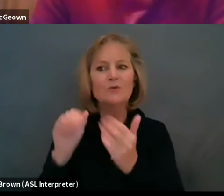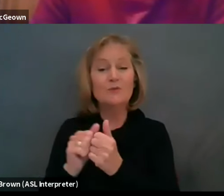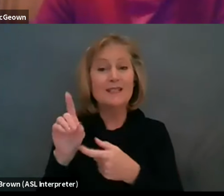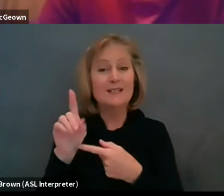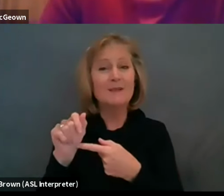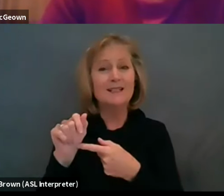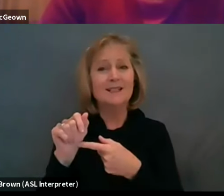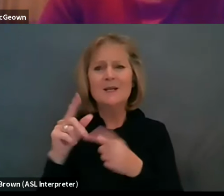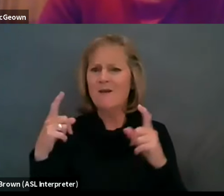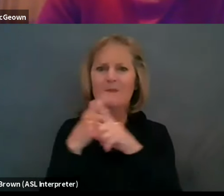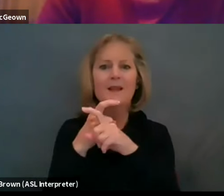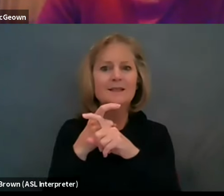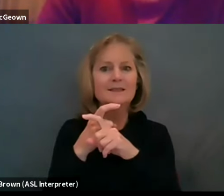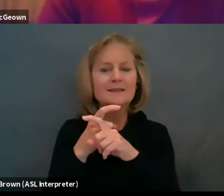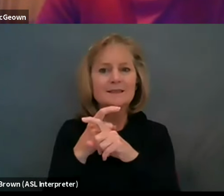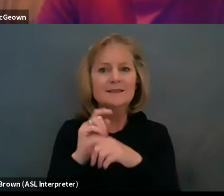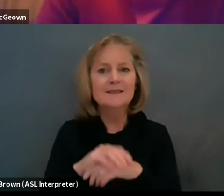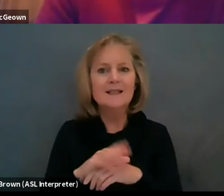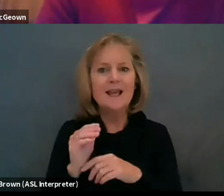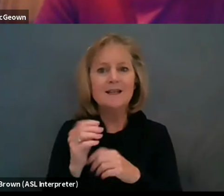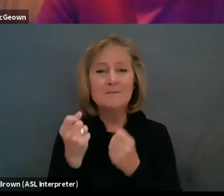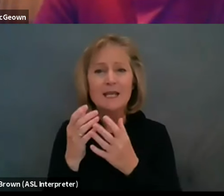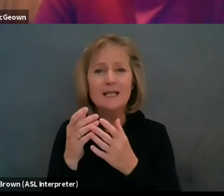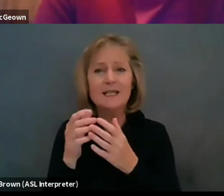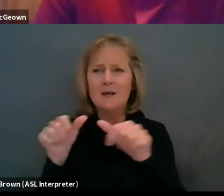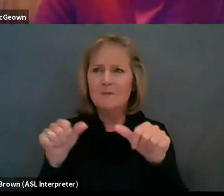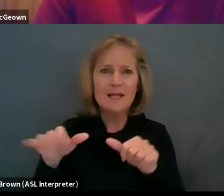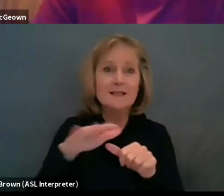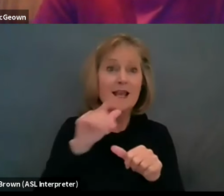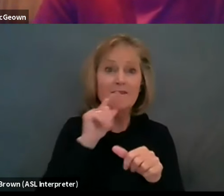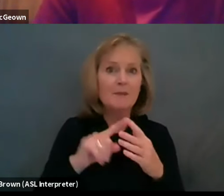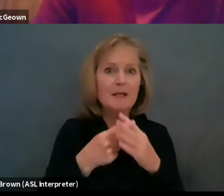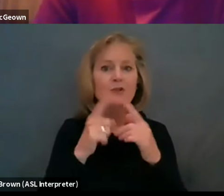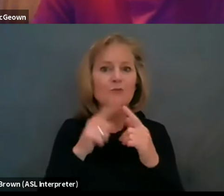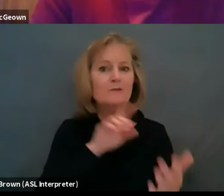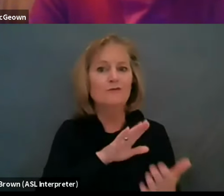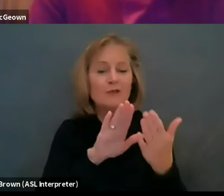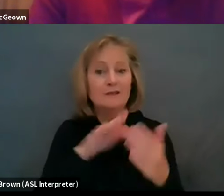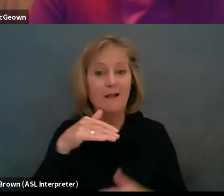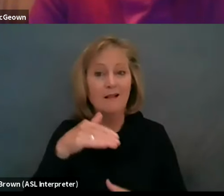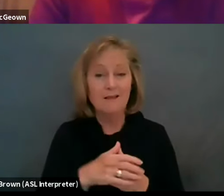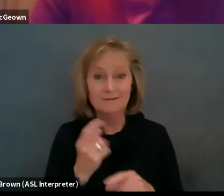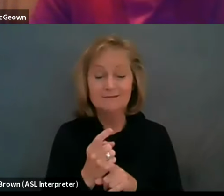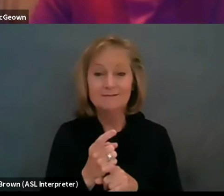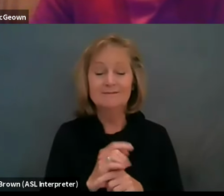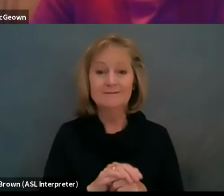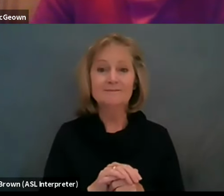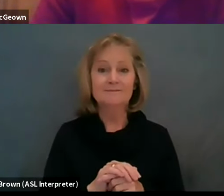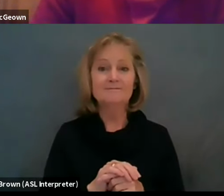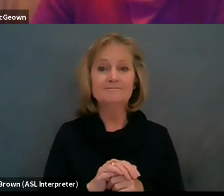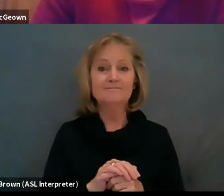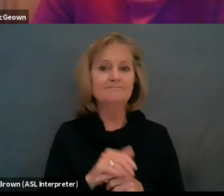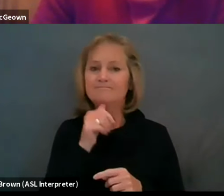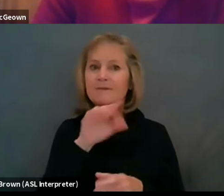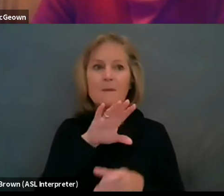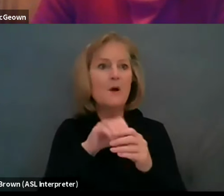is a complex issue. And in many places, it hasn't even begun to be addressed, right? That it's not